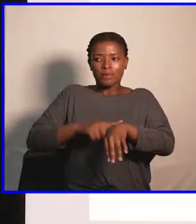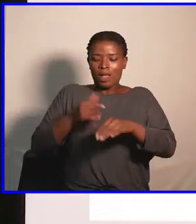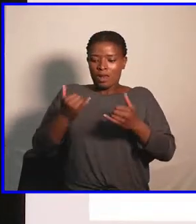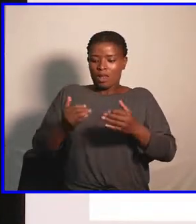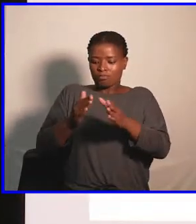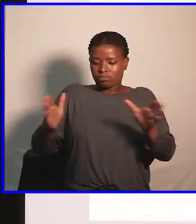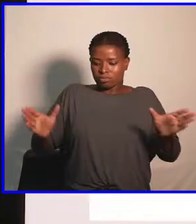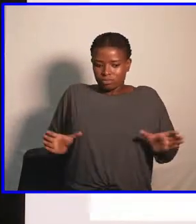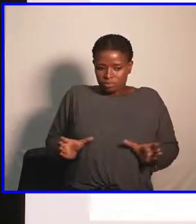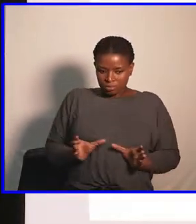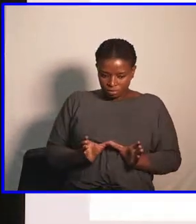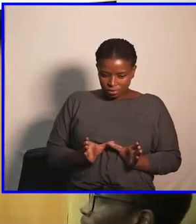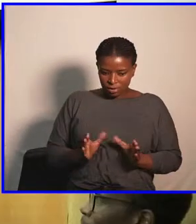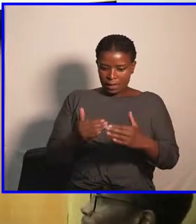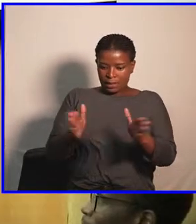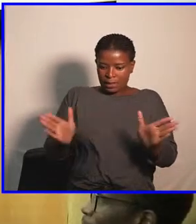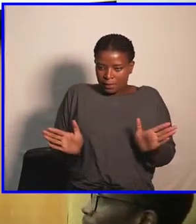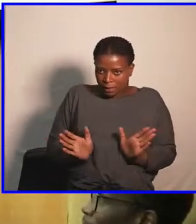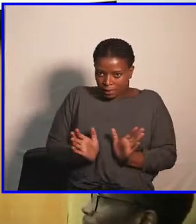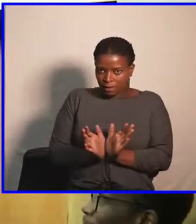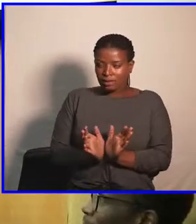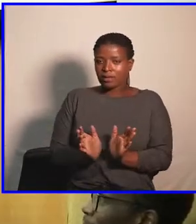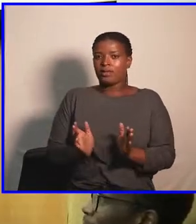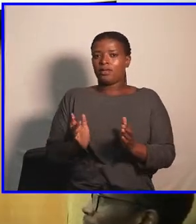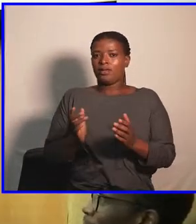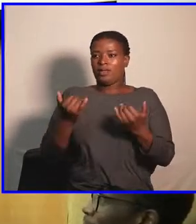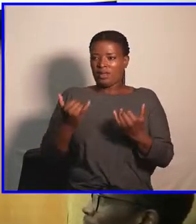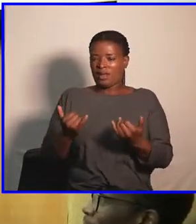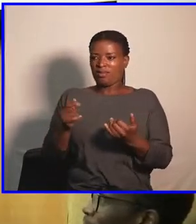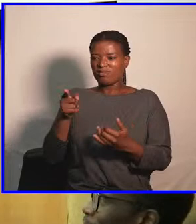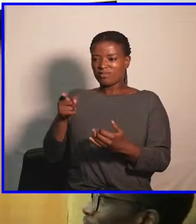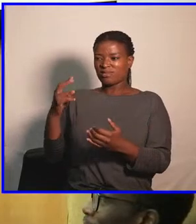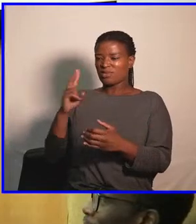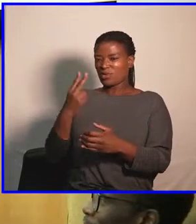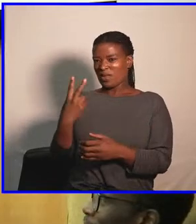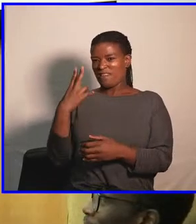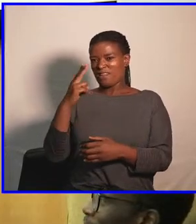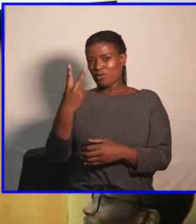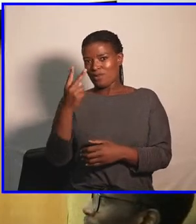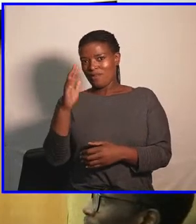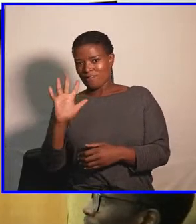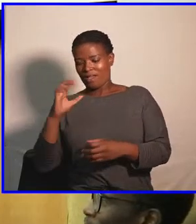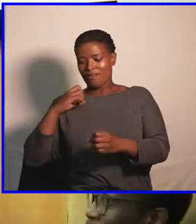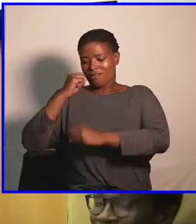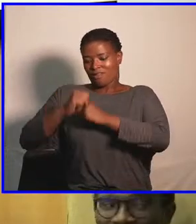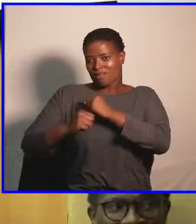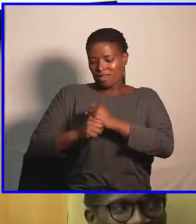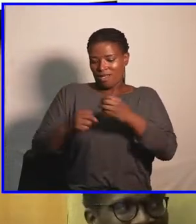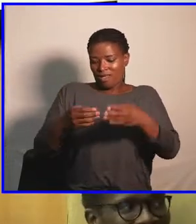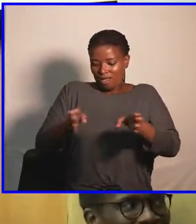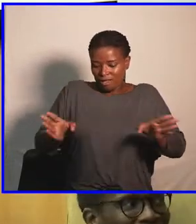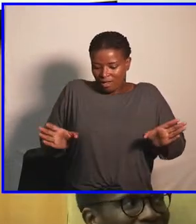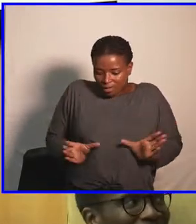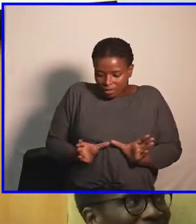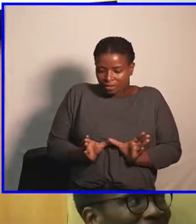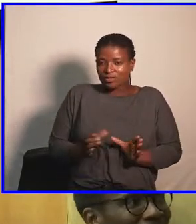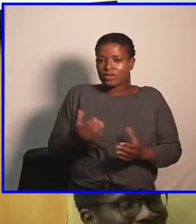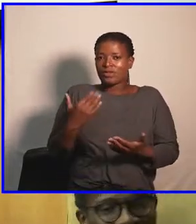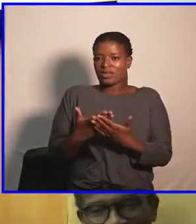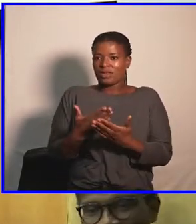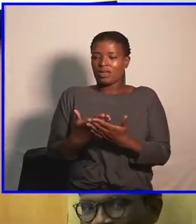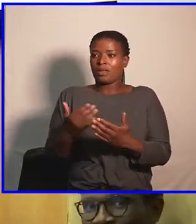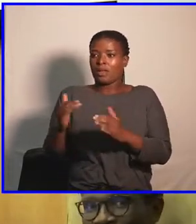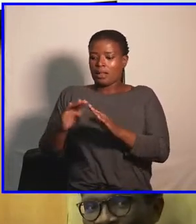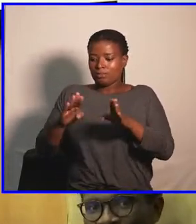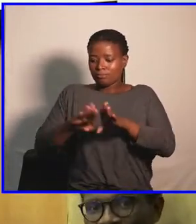has arrived, and our Silver Jubilee cake has arrived, and I would appreciate if it can be ushered to the